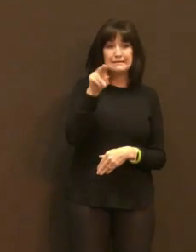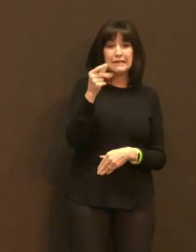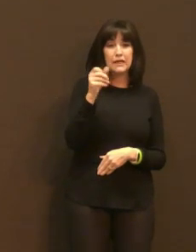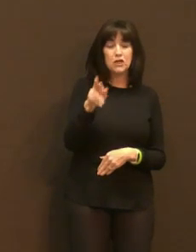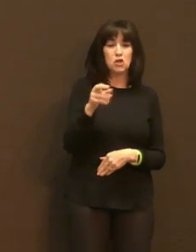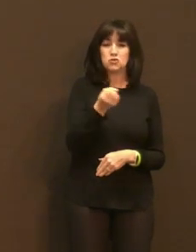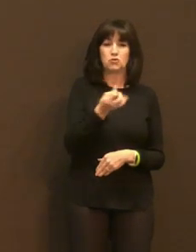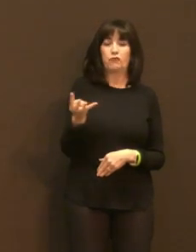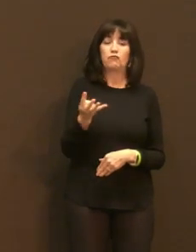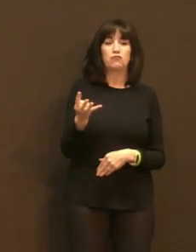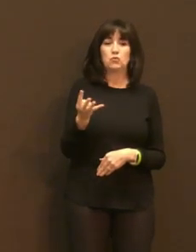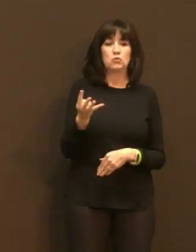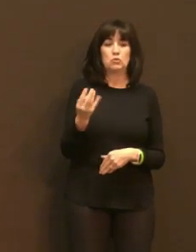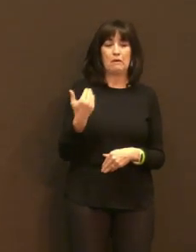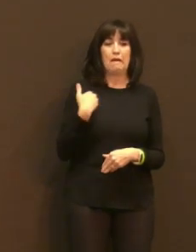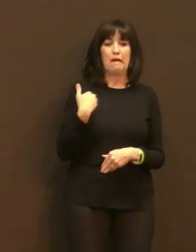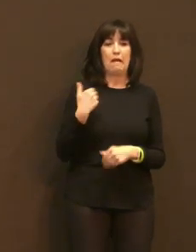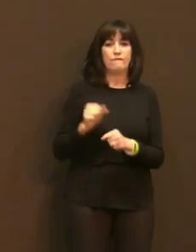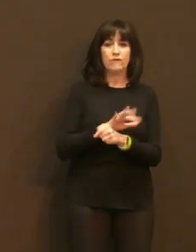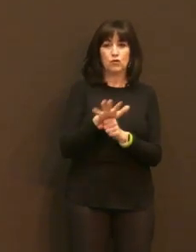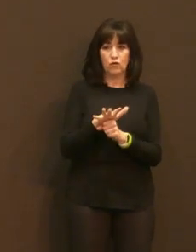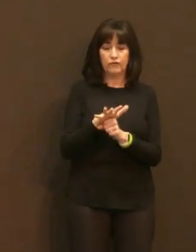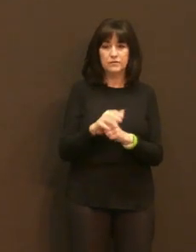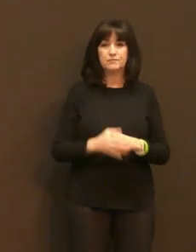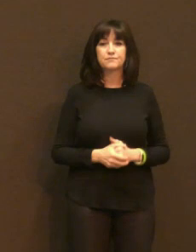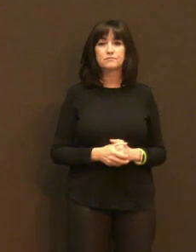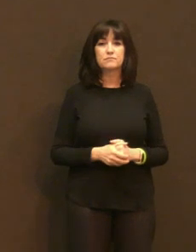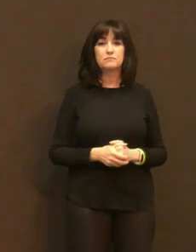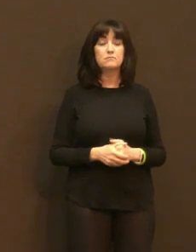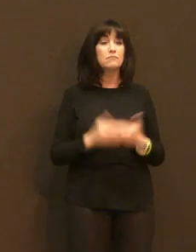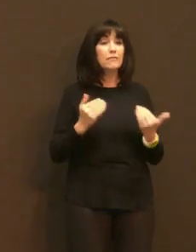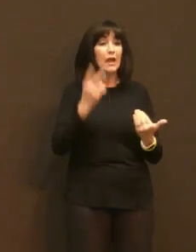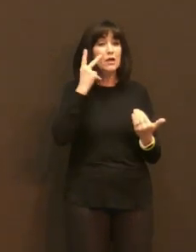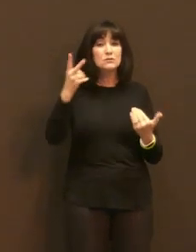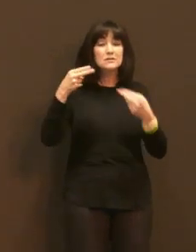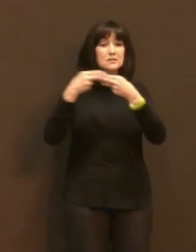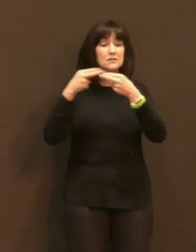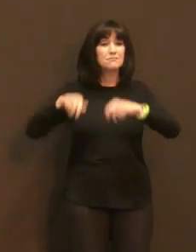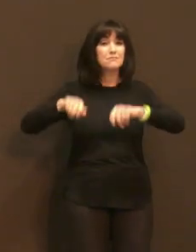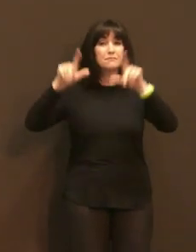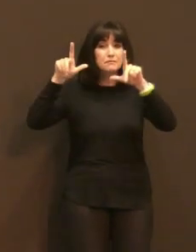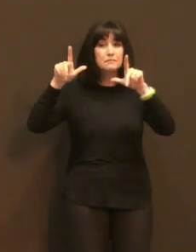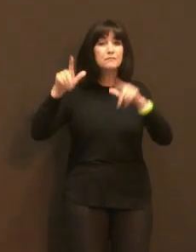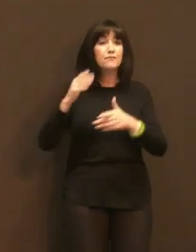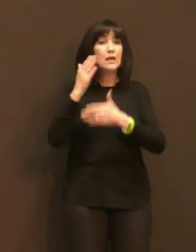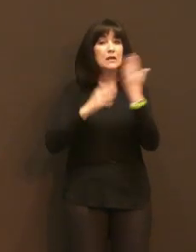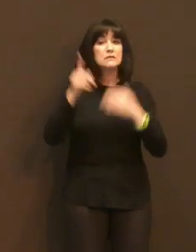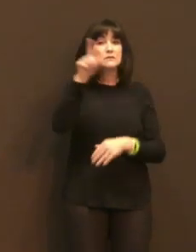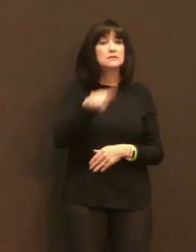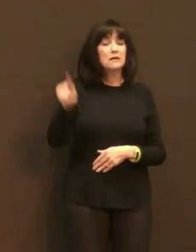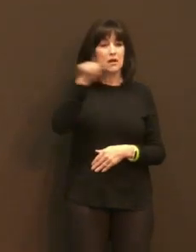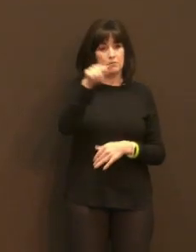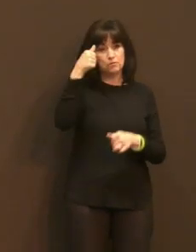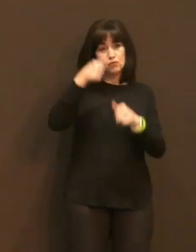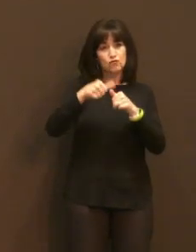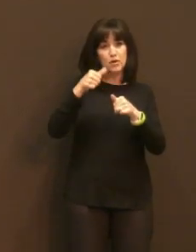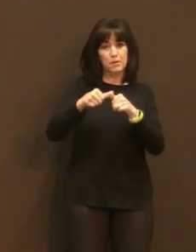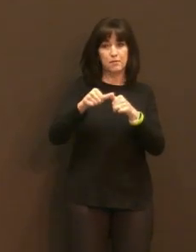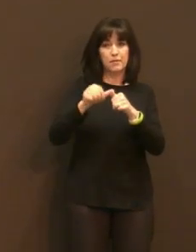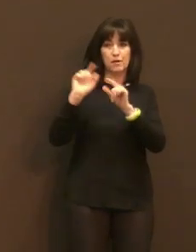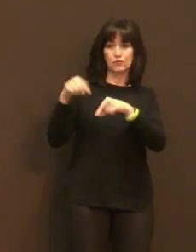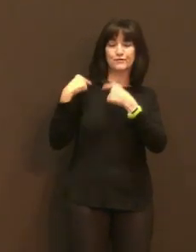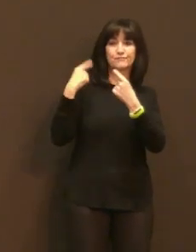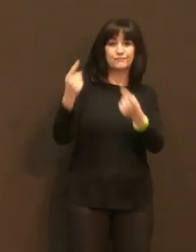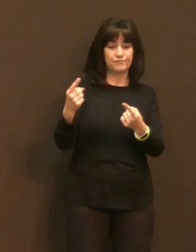So again, here are the actions, the timeline of the response, and some of this will be relevant as we think back on on